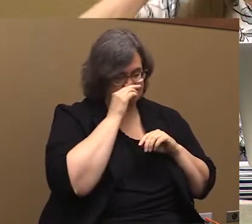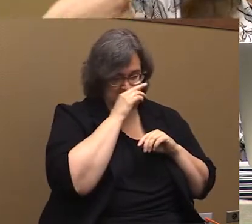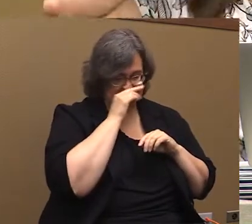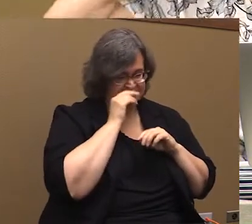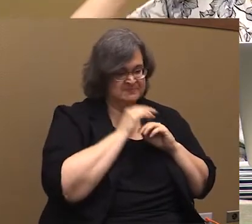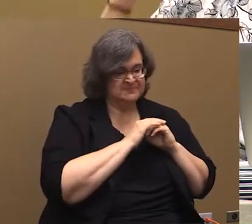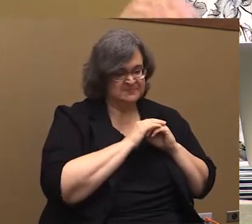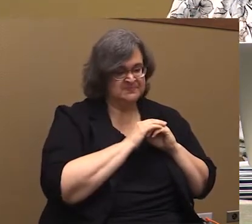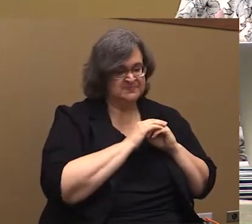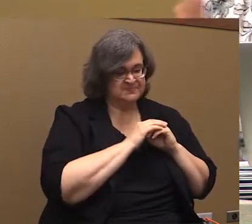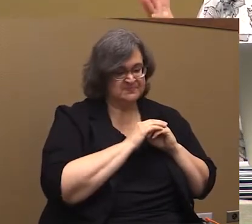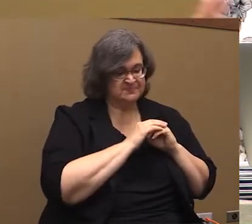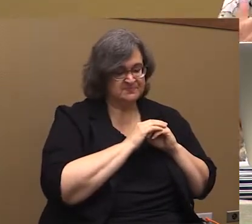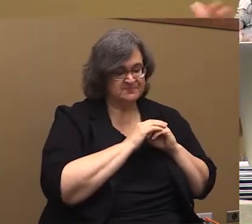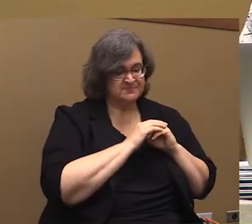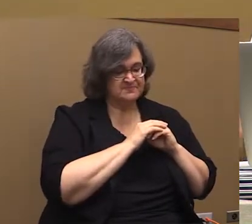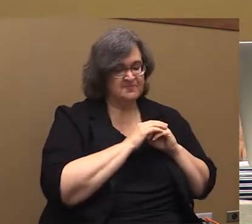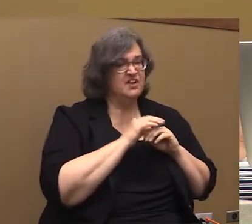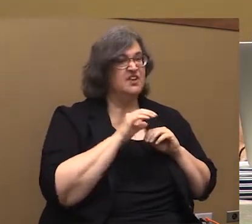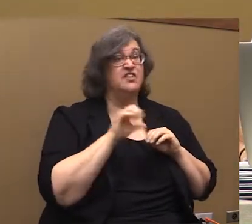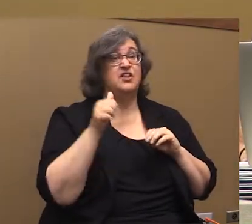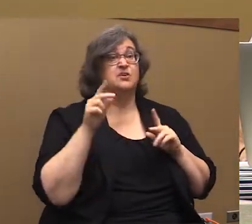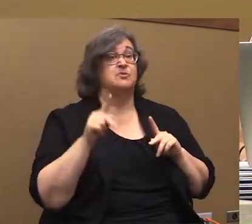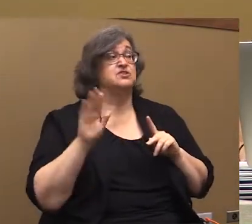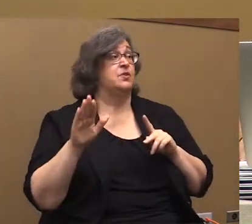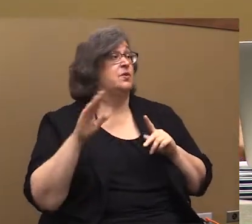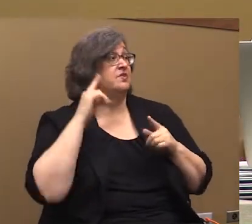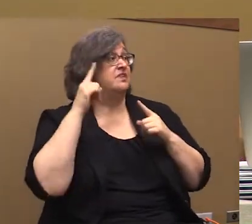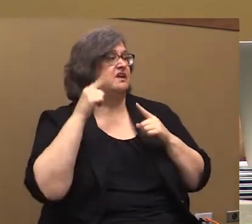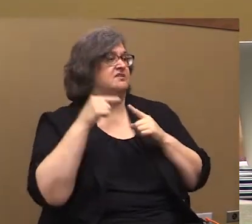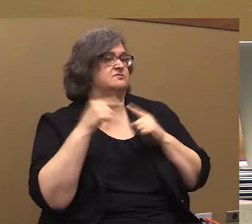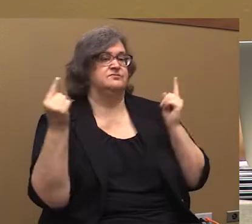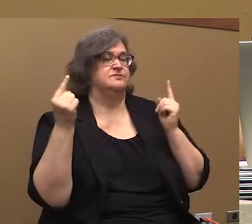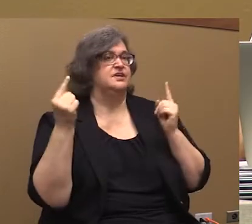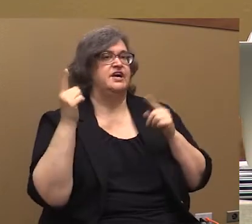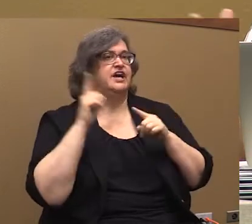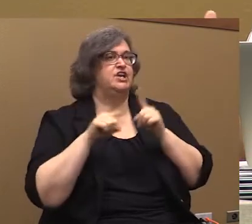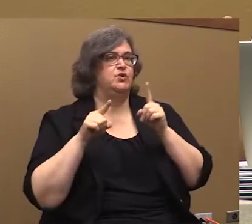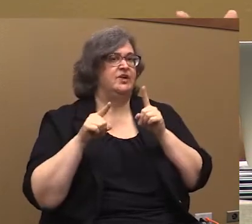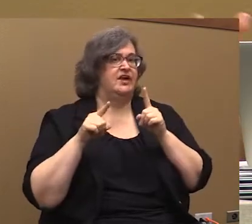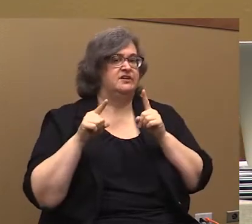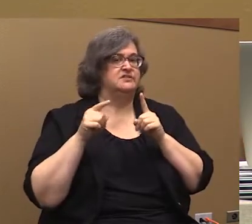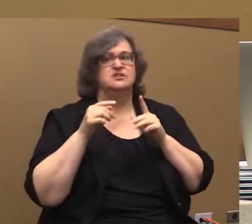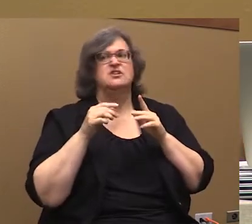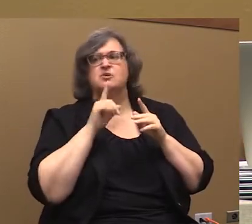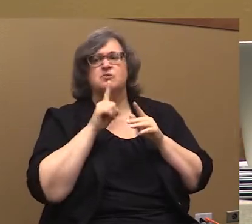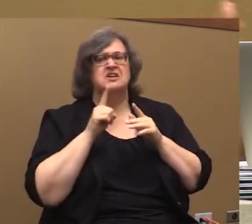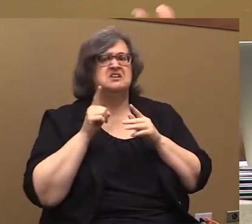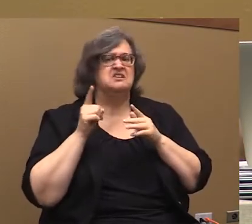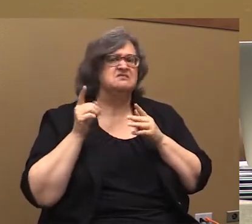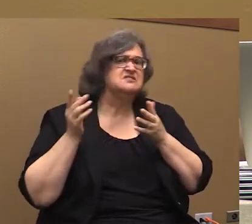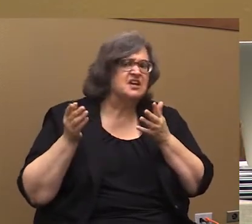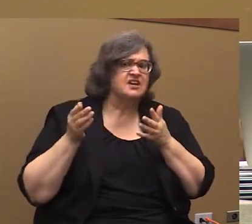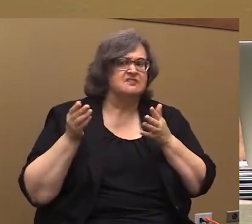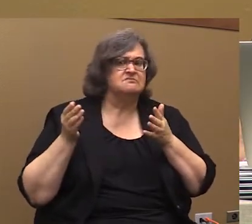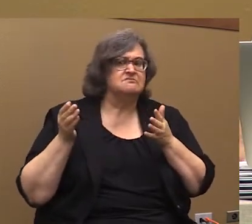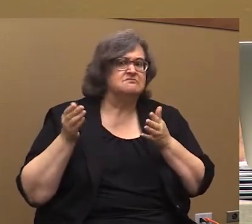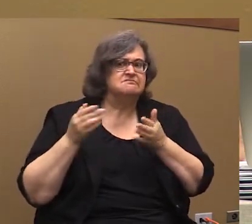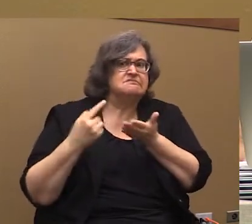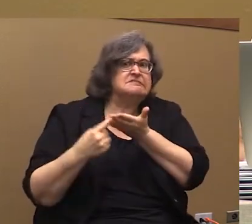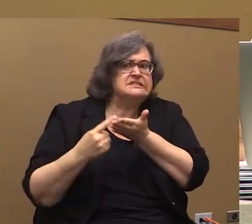from your own, and the other person's thinking is not